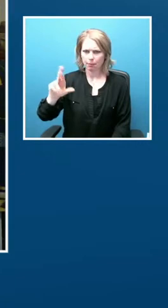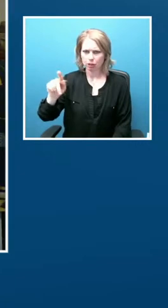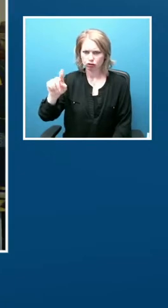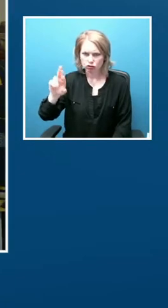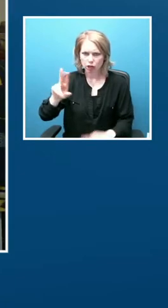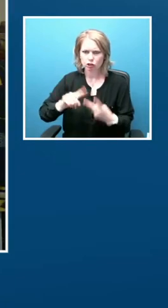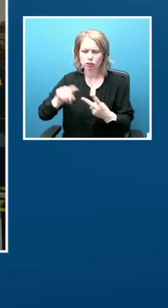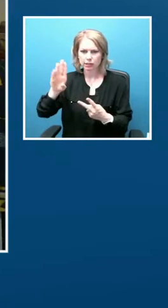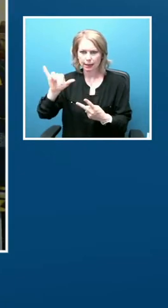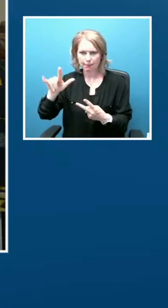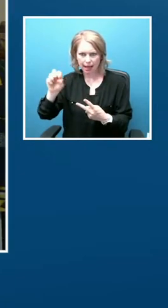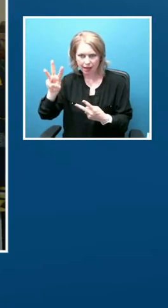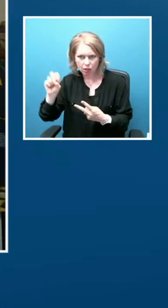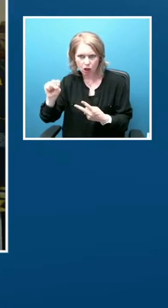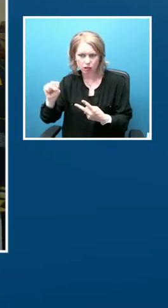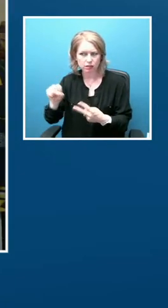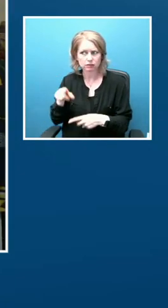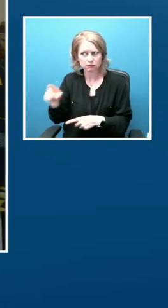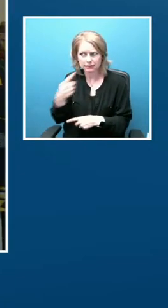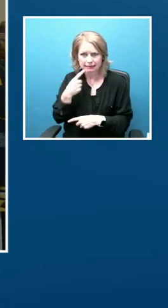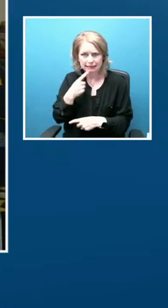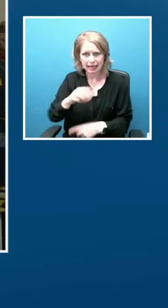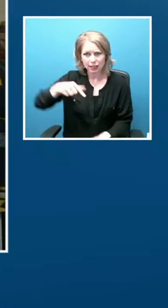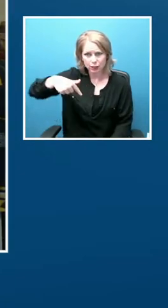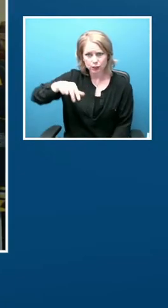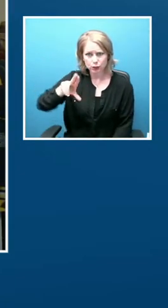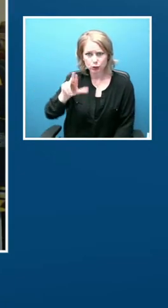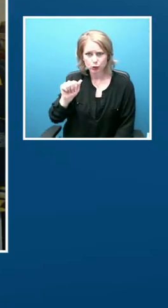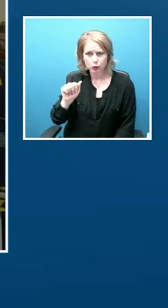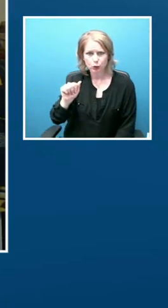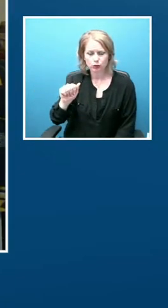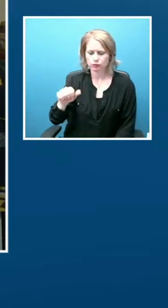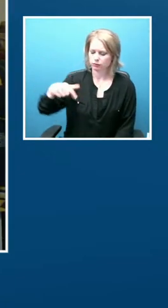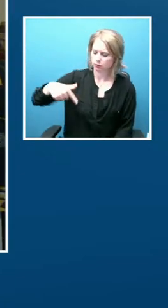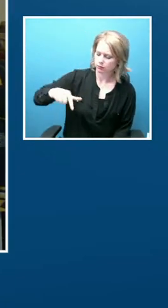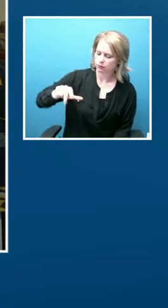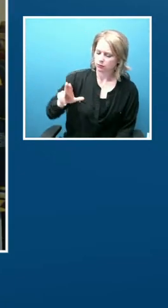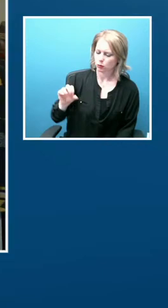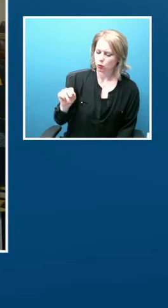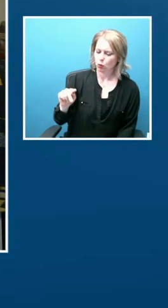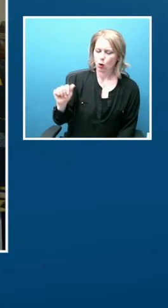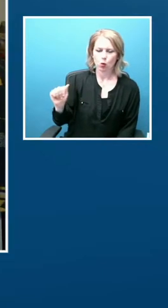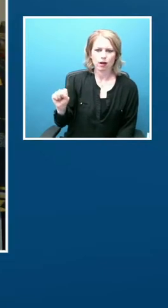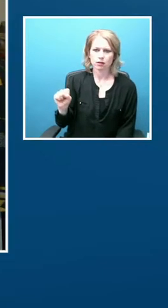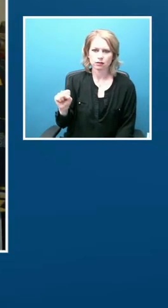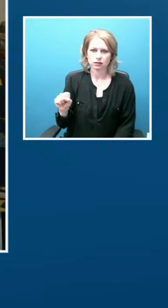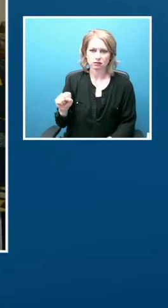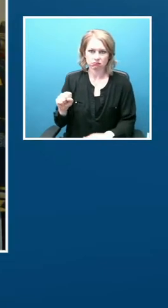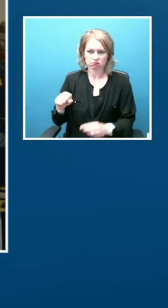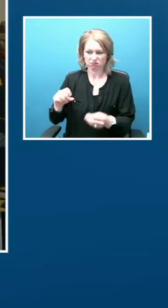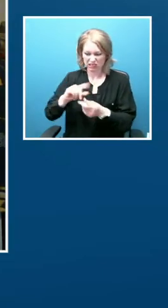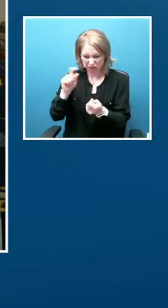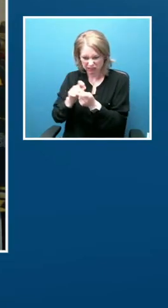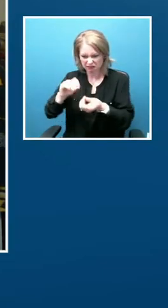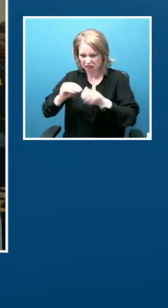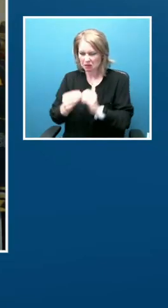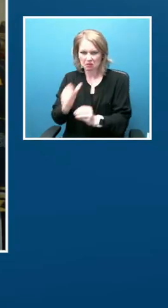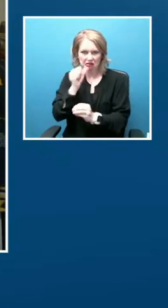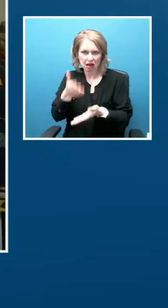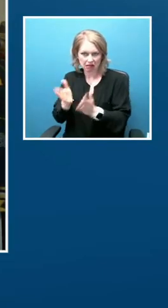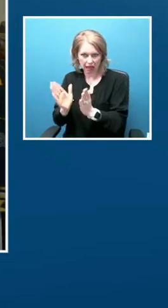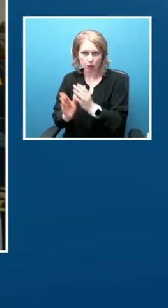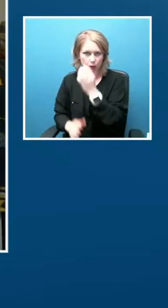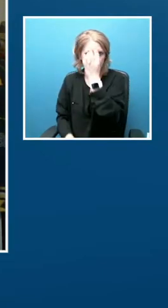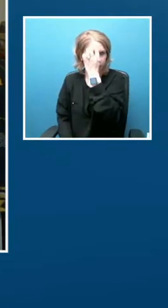quotas are not allowed. We are still working to increase our diversity numbers in the party. To invalidate our